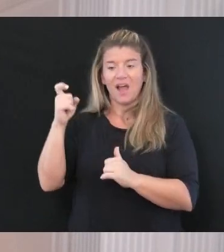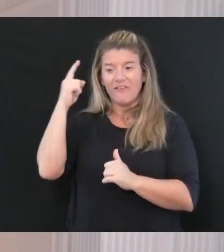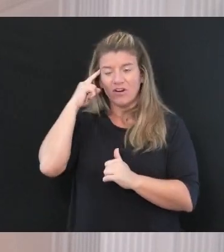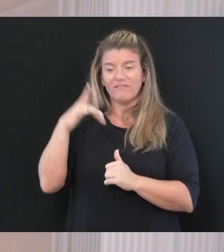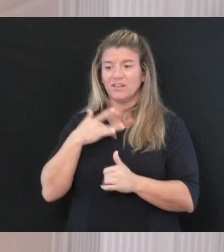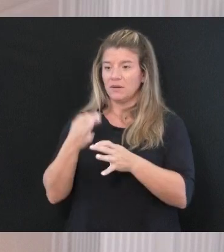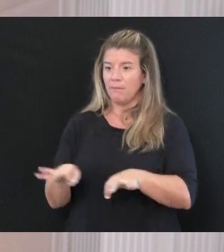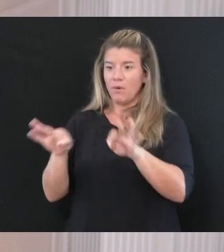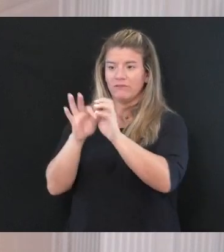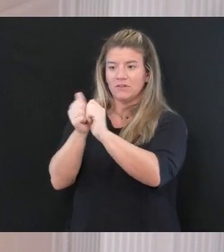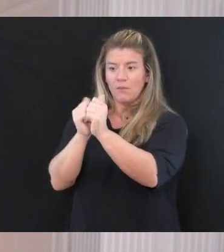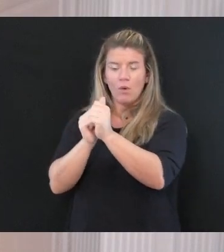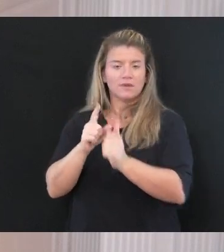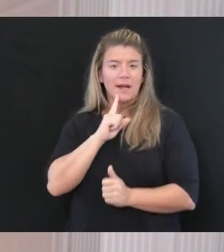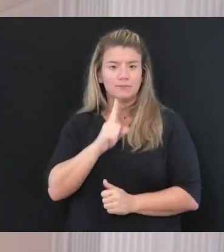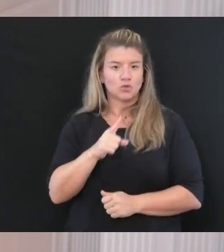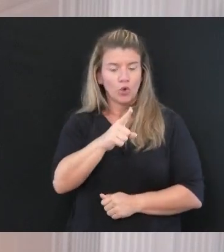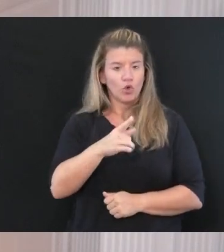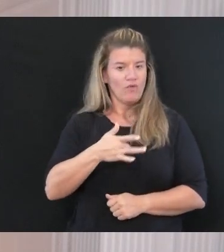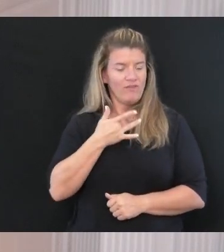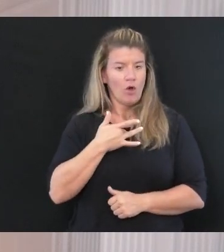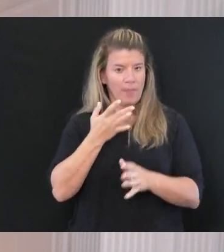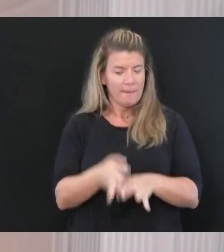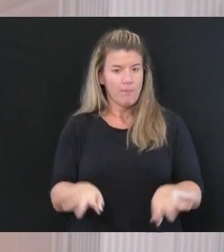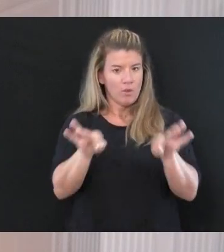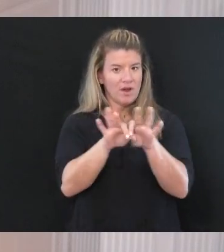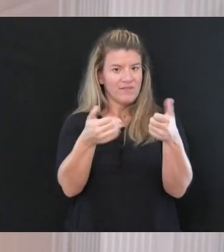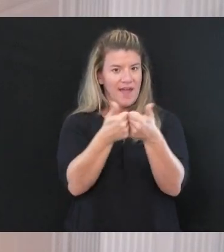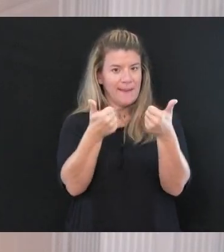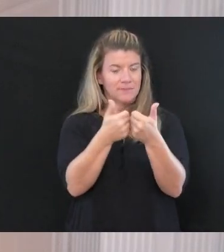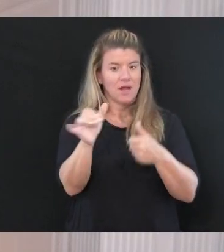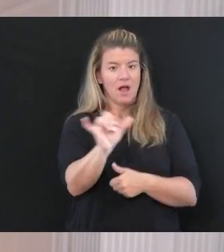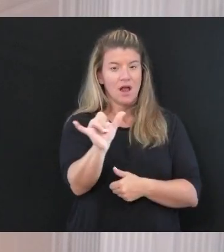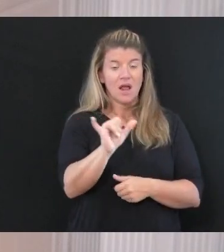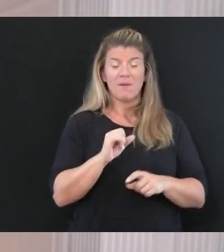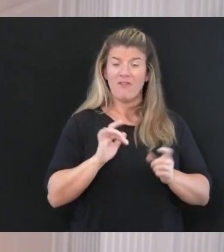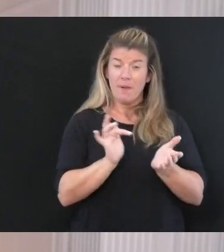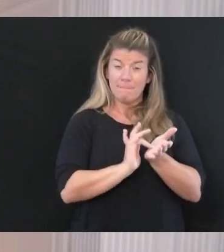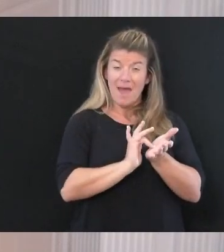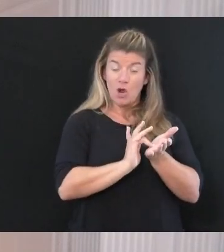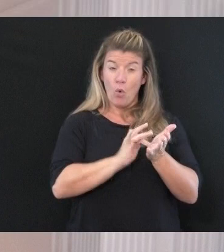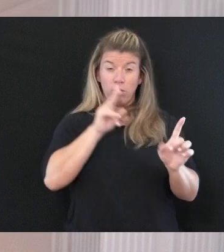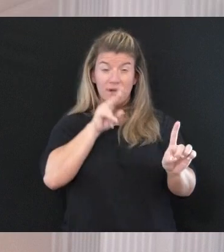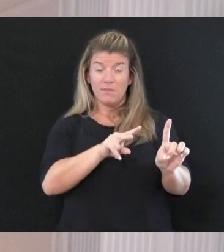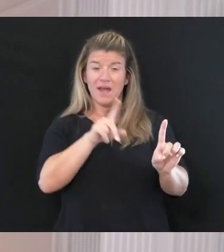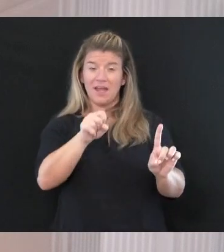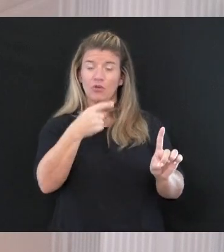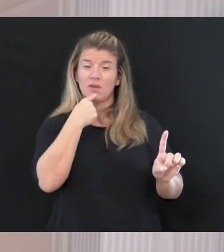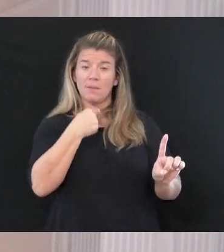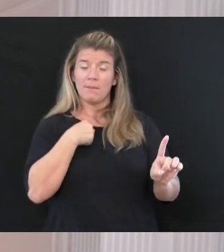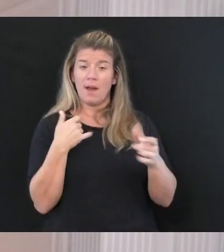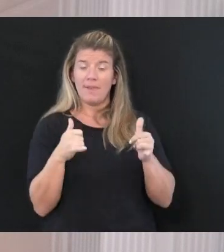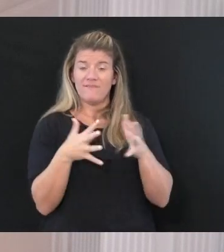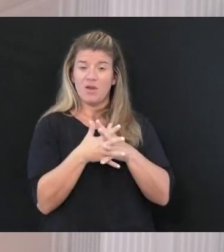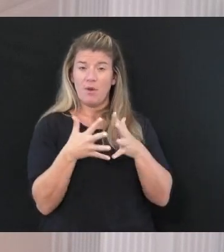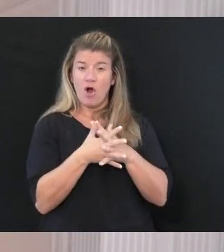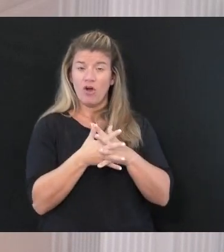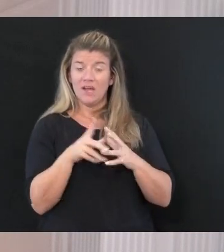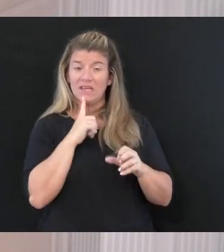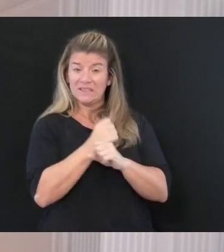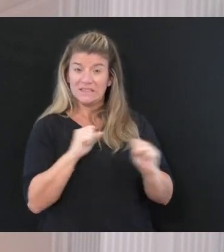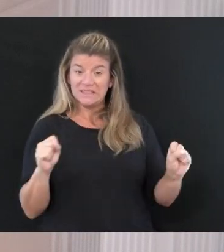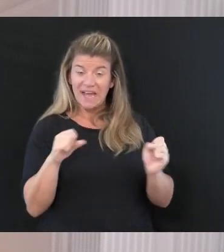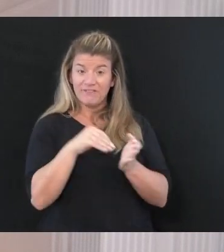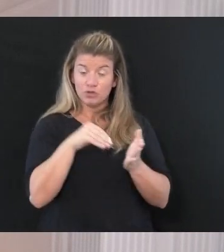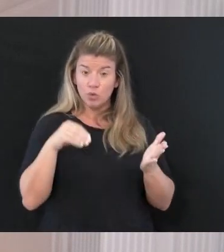I'm sure you share their opinions about the importance of playing games. From a medical standpoint, can you walk me through how playing football is safe for